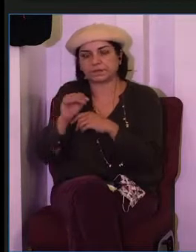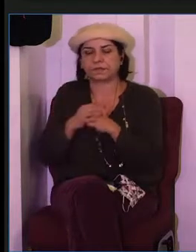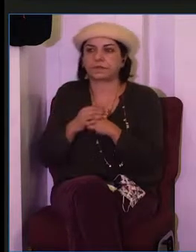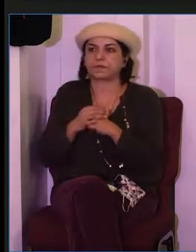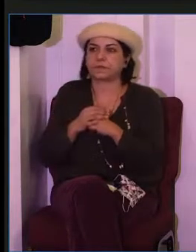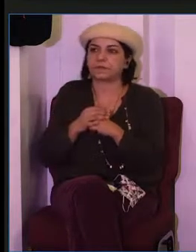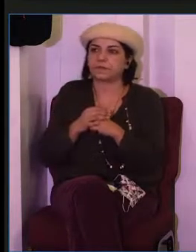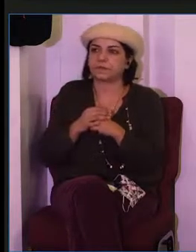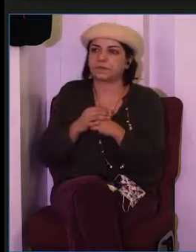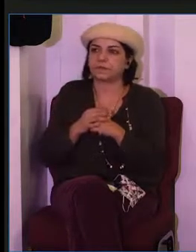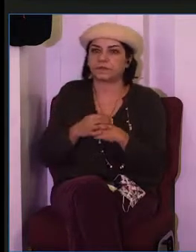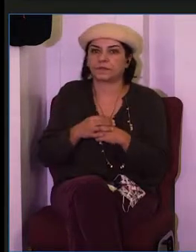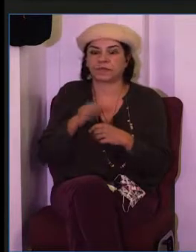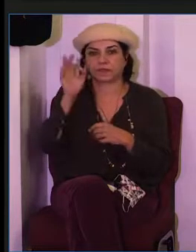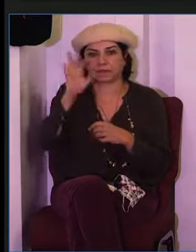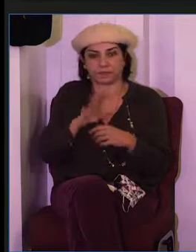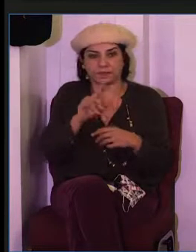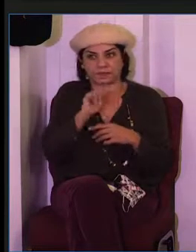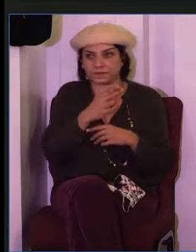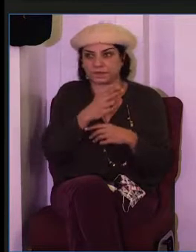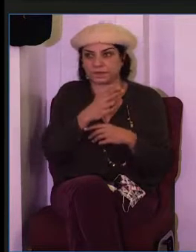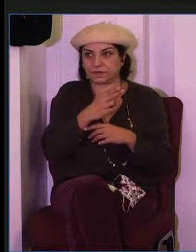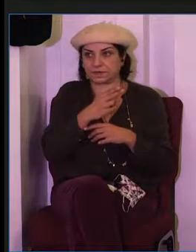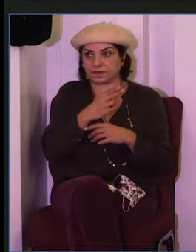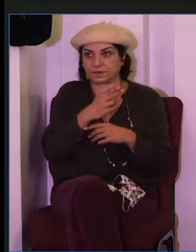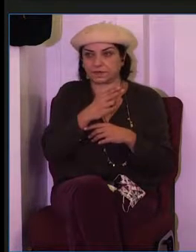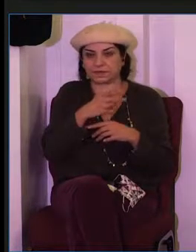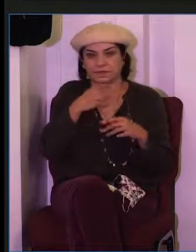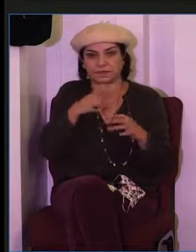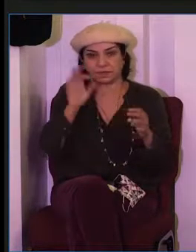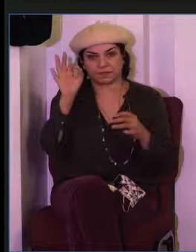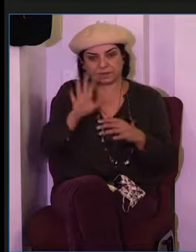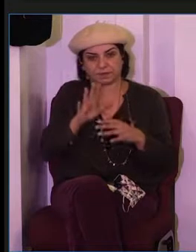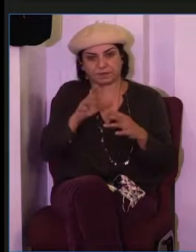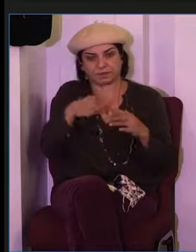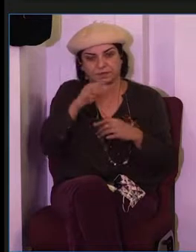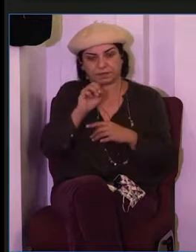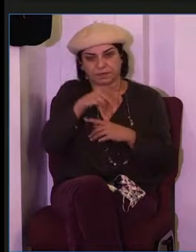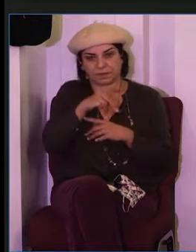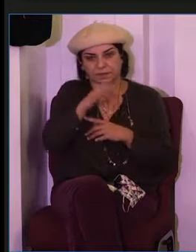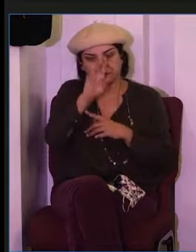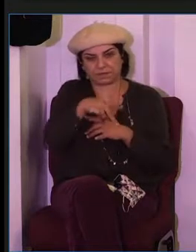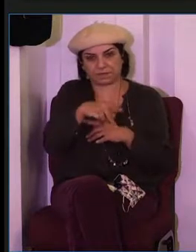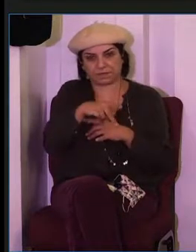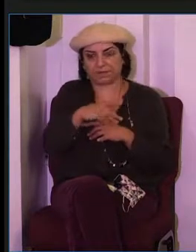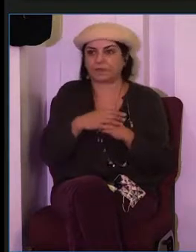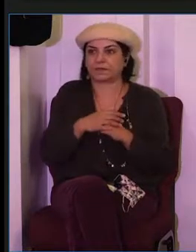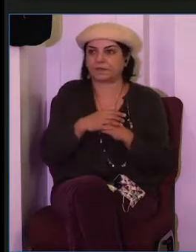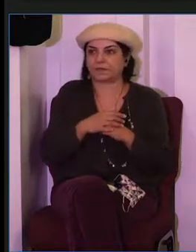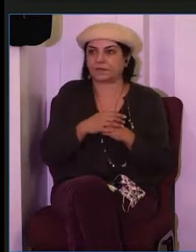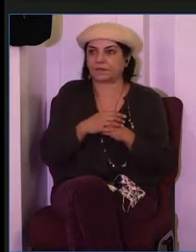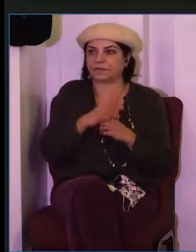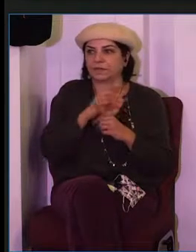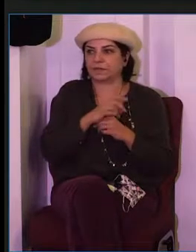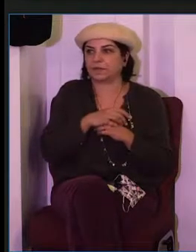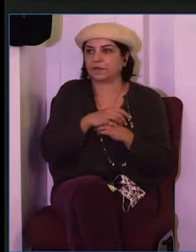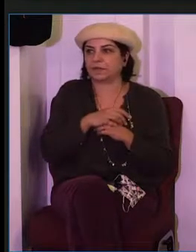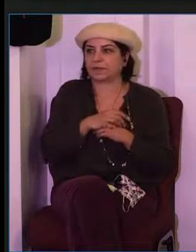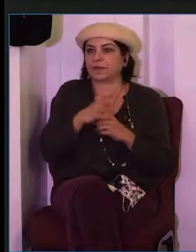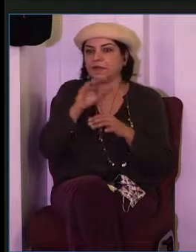Zoom. And Friday, my favorite again, Friday evenings, the Friday Vespers at 6 p.m. on